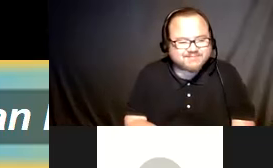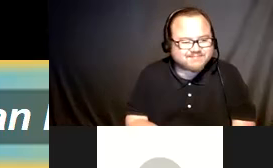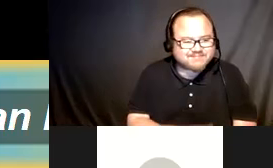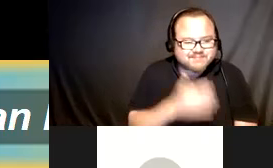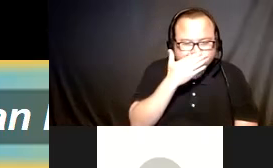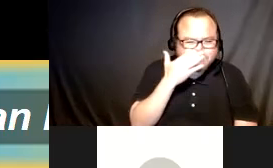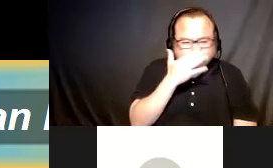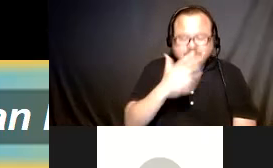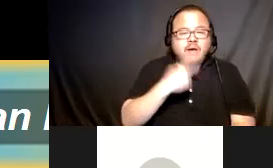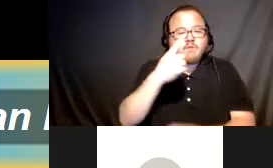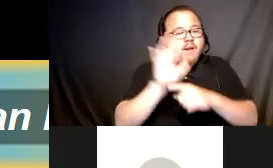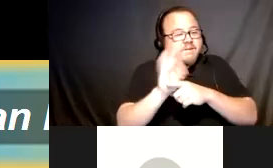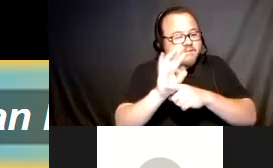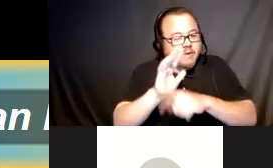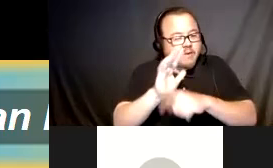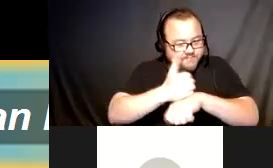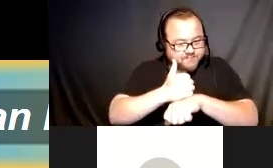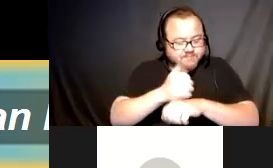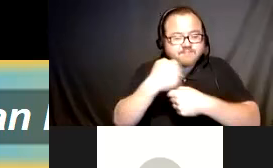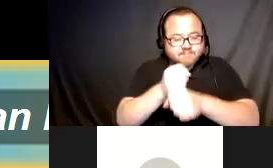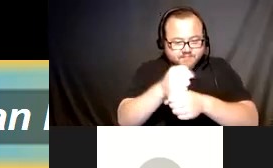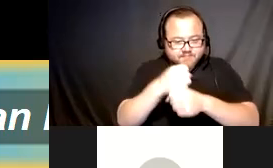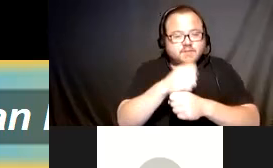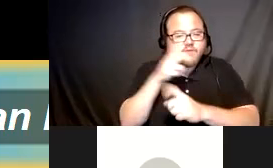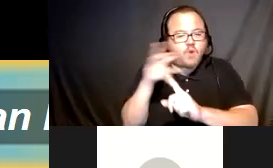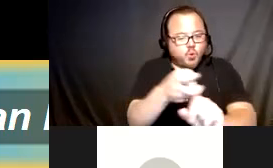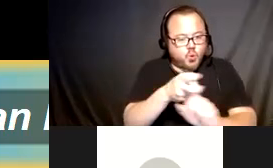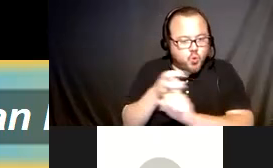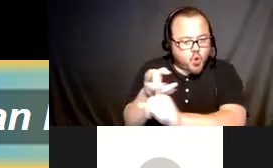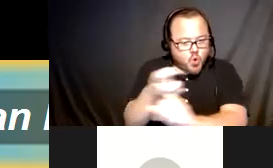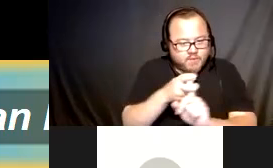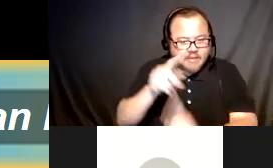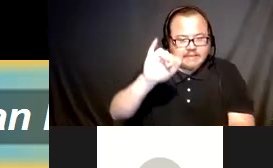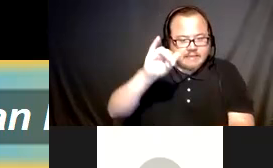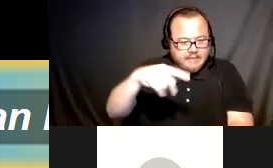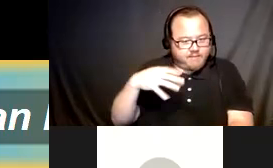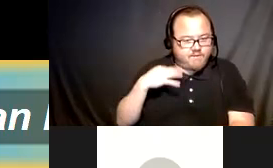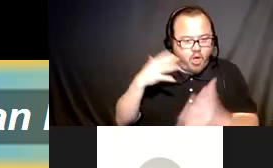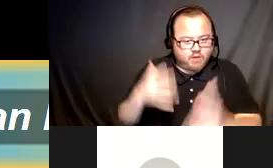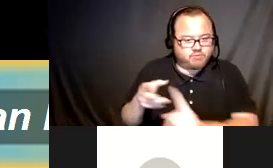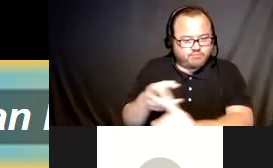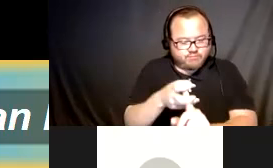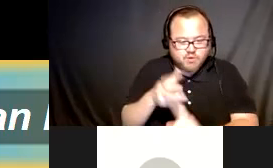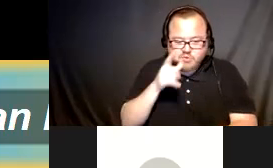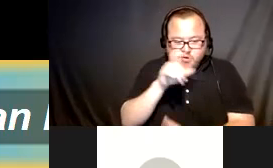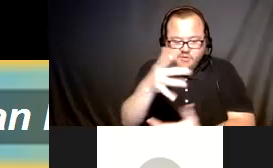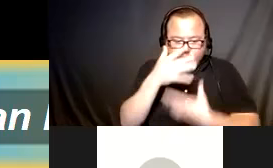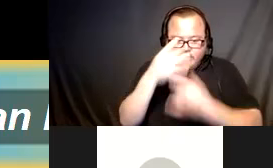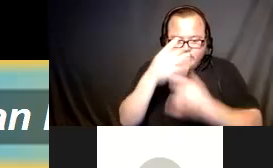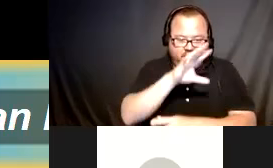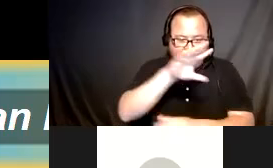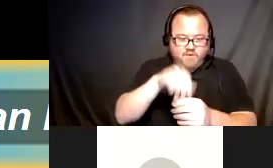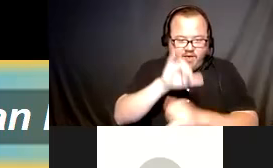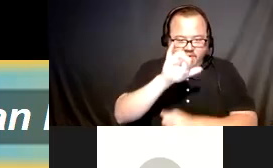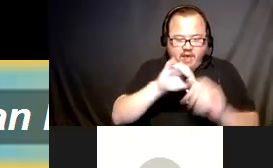So we have a video that was created to help in recruitment for our TIP volunteers, some people who may be interested in being a part of this